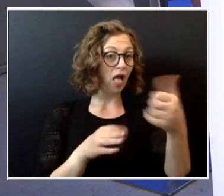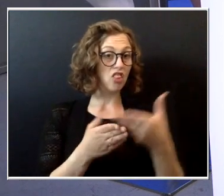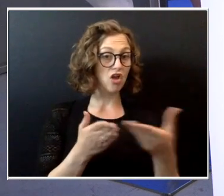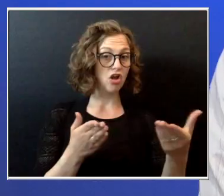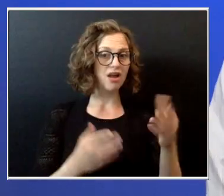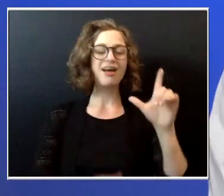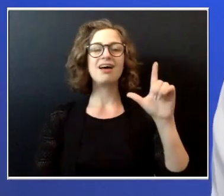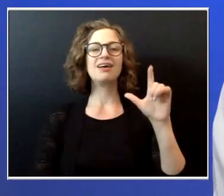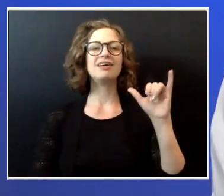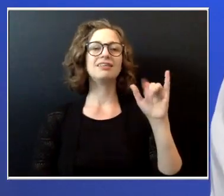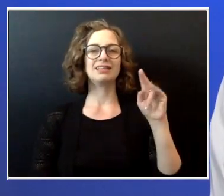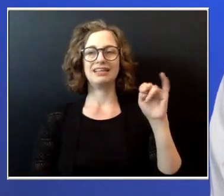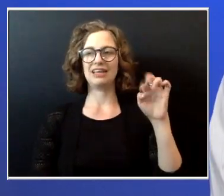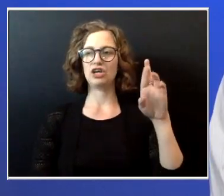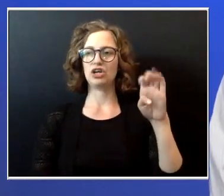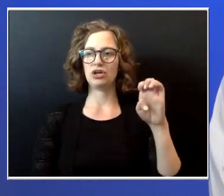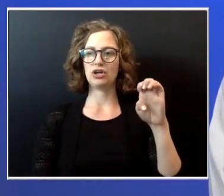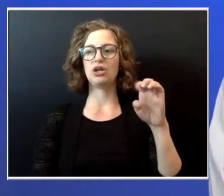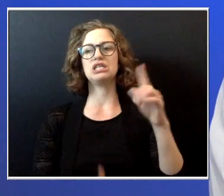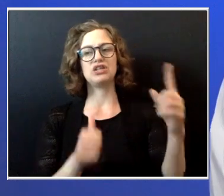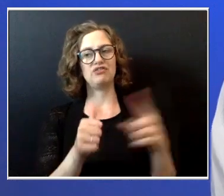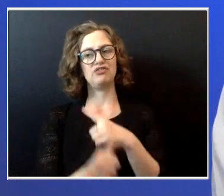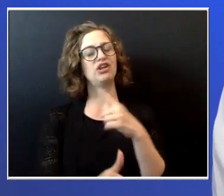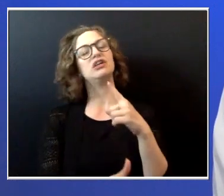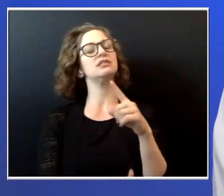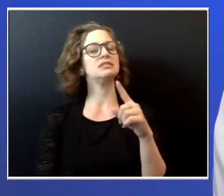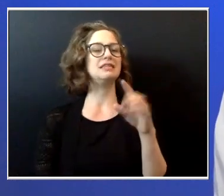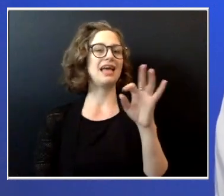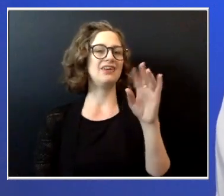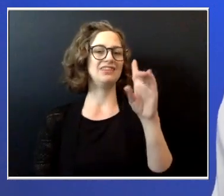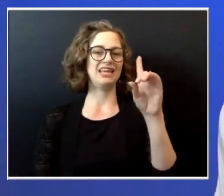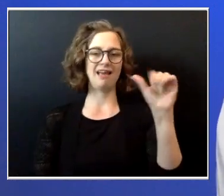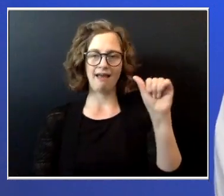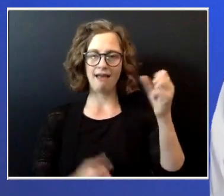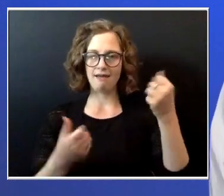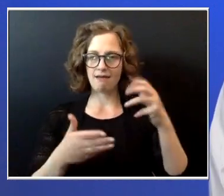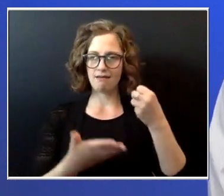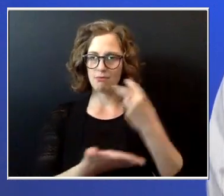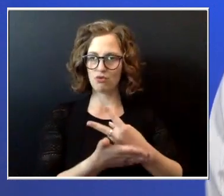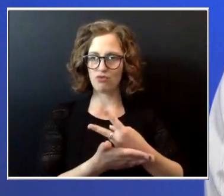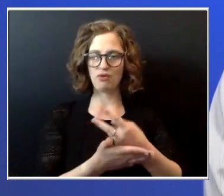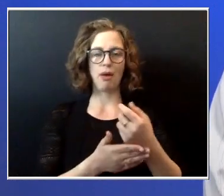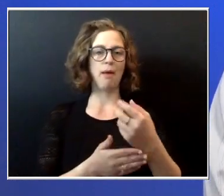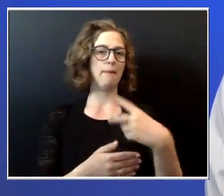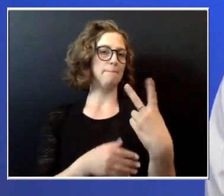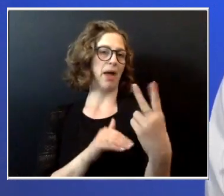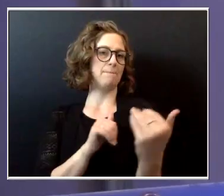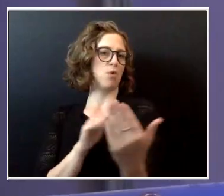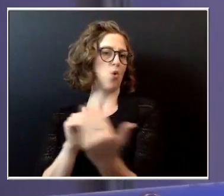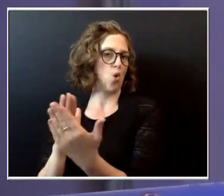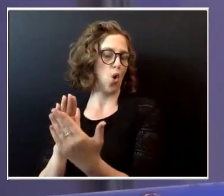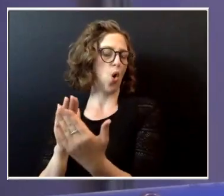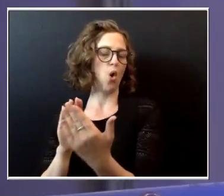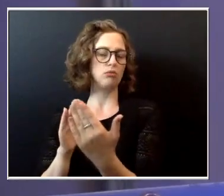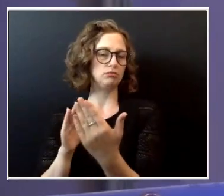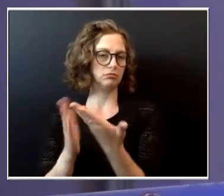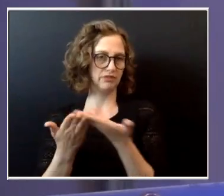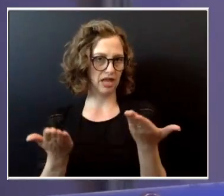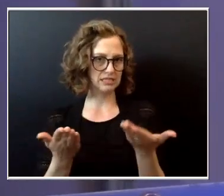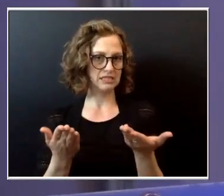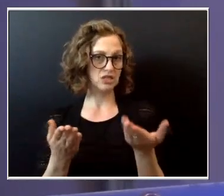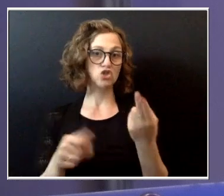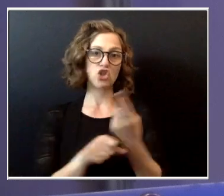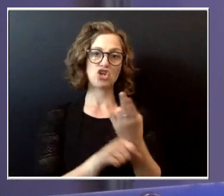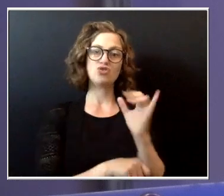FDA-approved bimodal tinnitus therapy device. And what they've done is taken that basic vibrating tool and beefed it